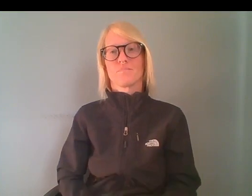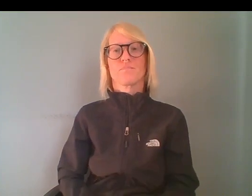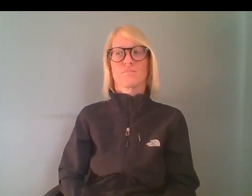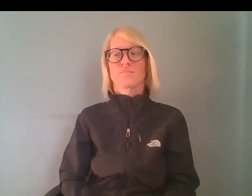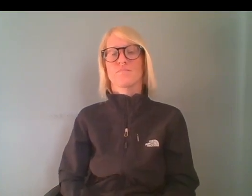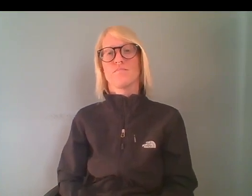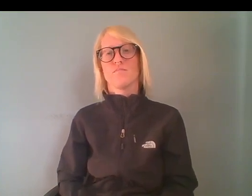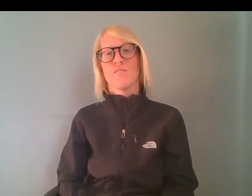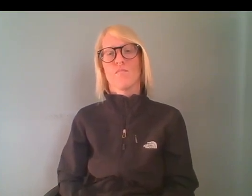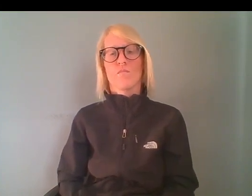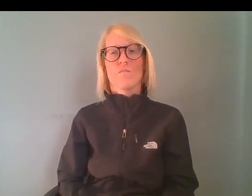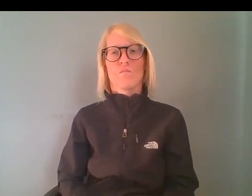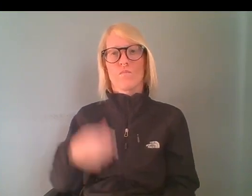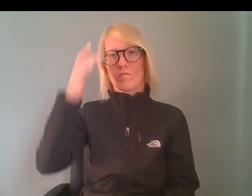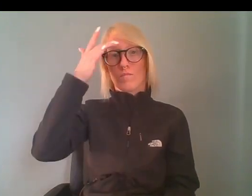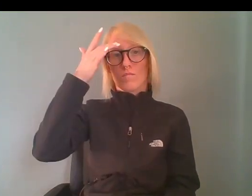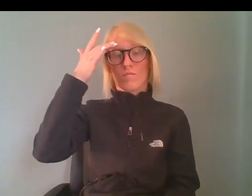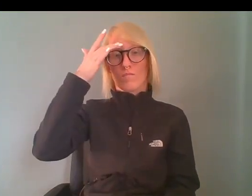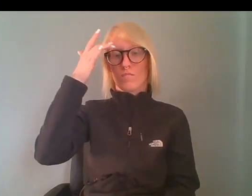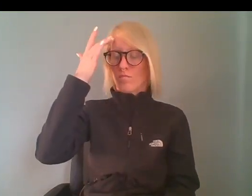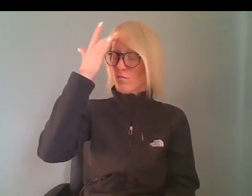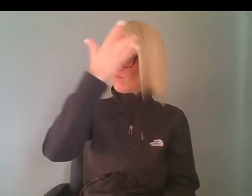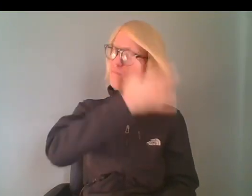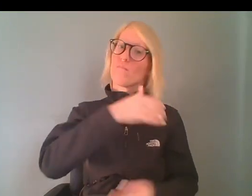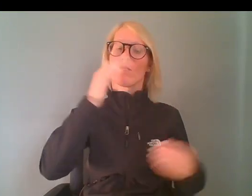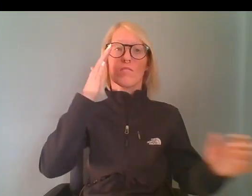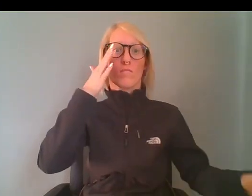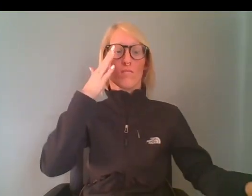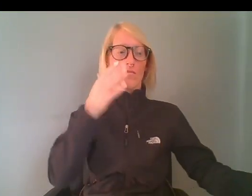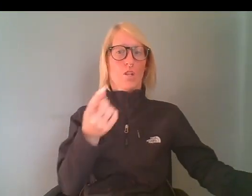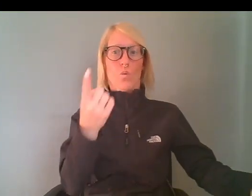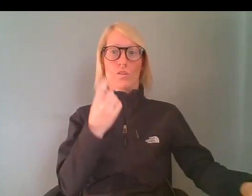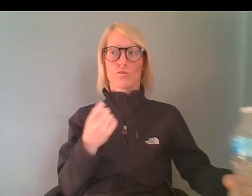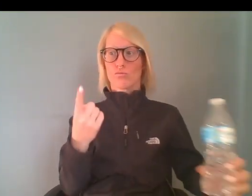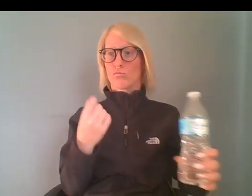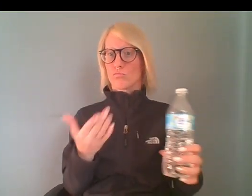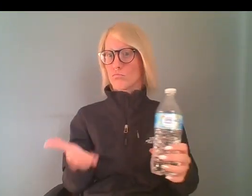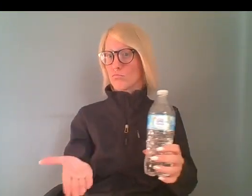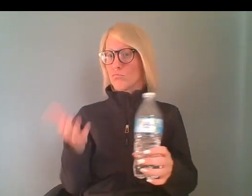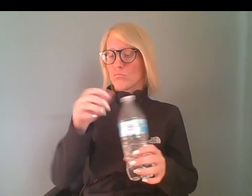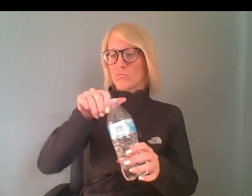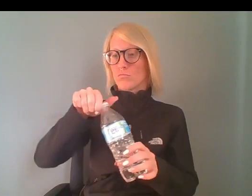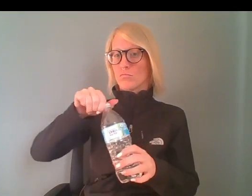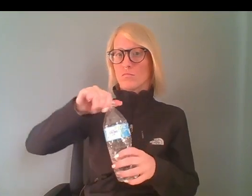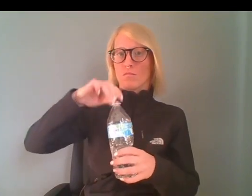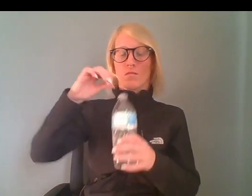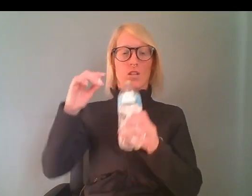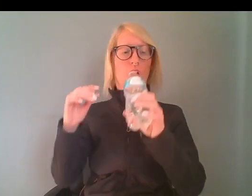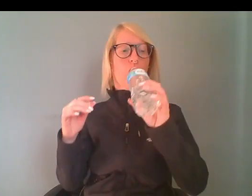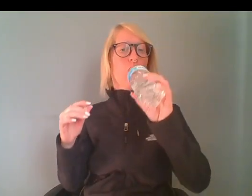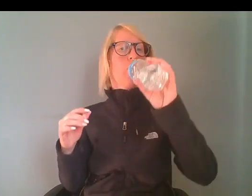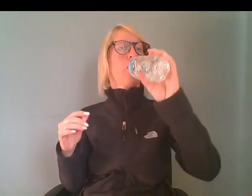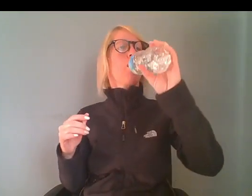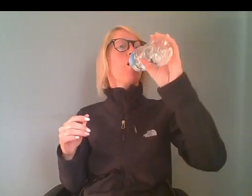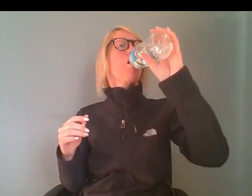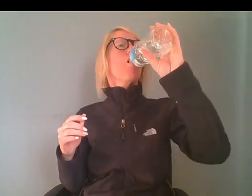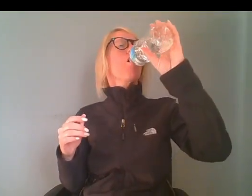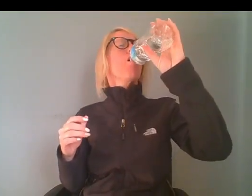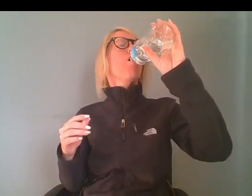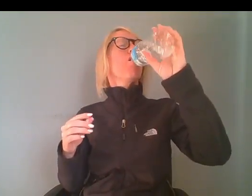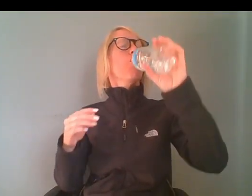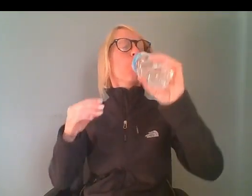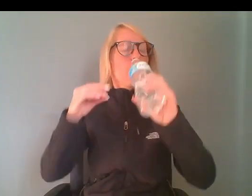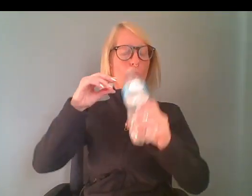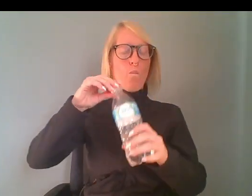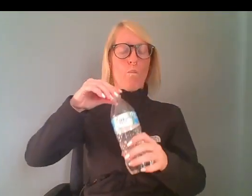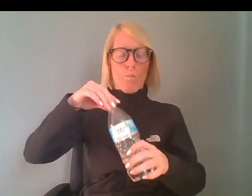know about you. And any questions so far about bloggers or blogging? And again, this is something